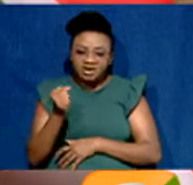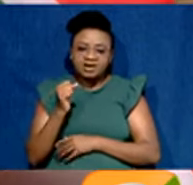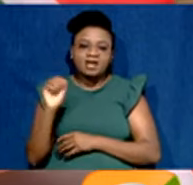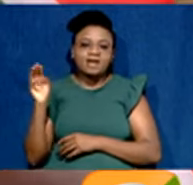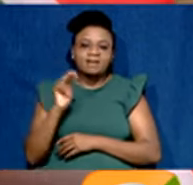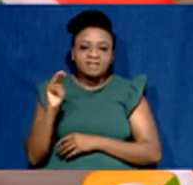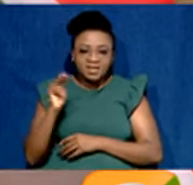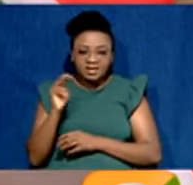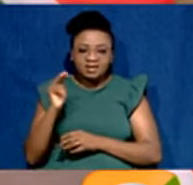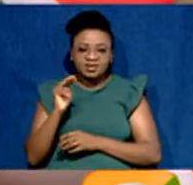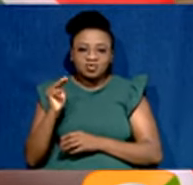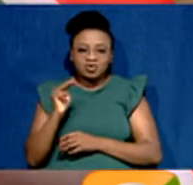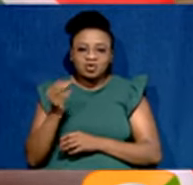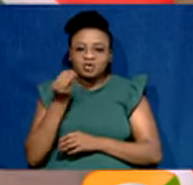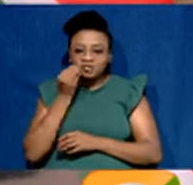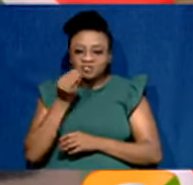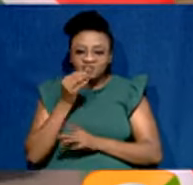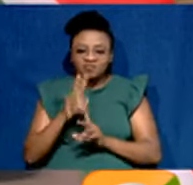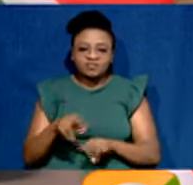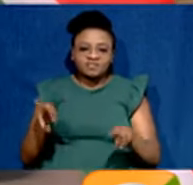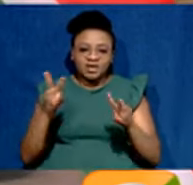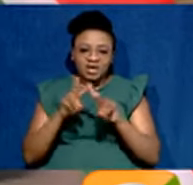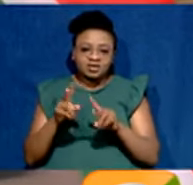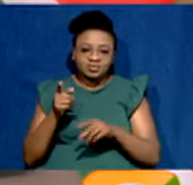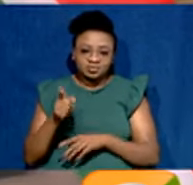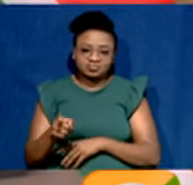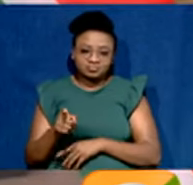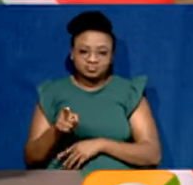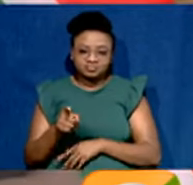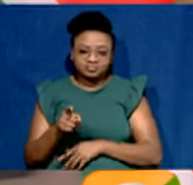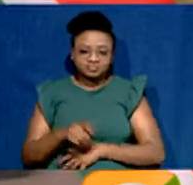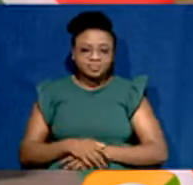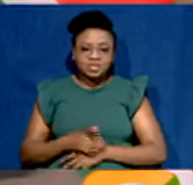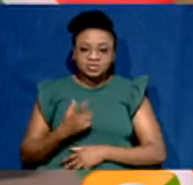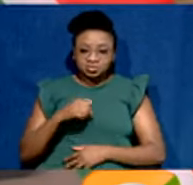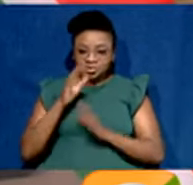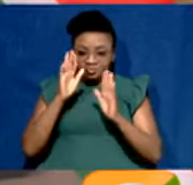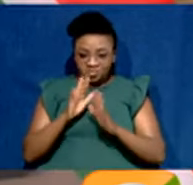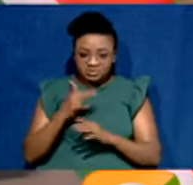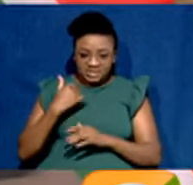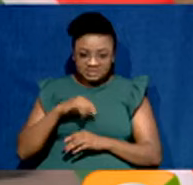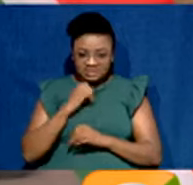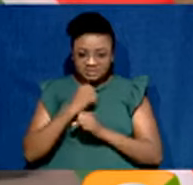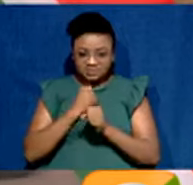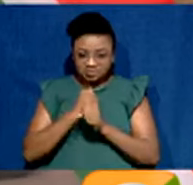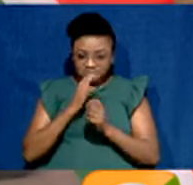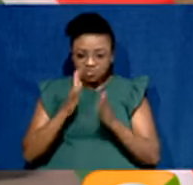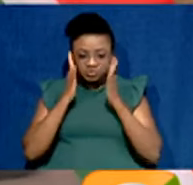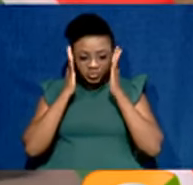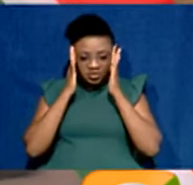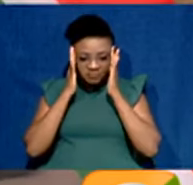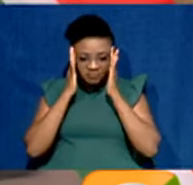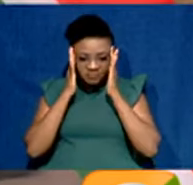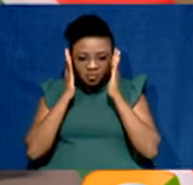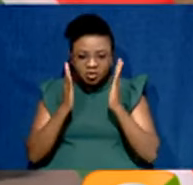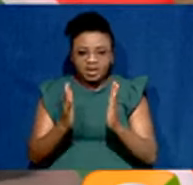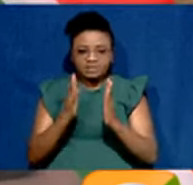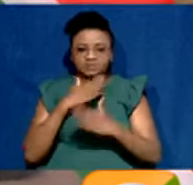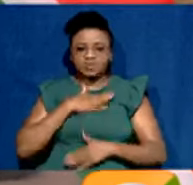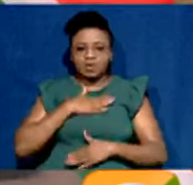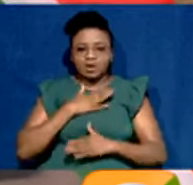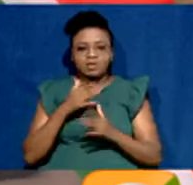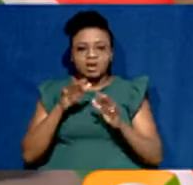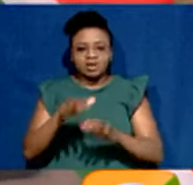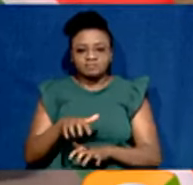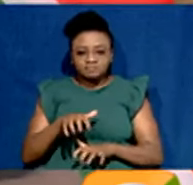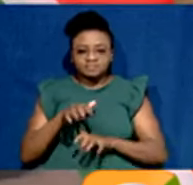million of food into Kenya. So what do we need to do? We need to pay attention to our agriculture.